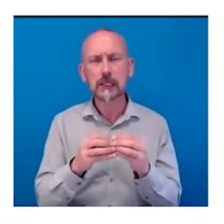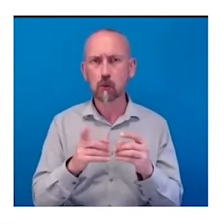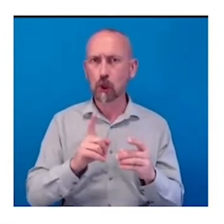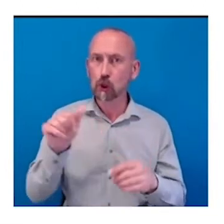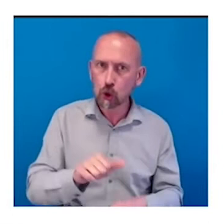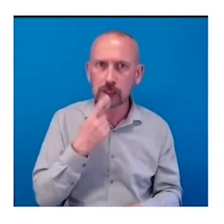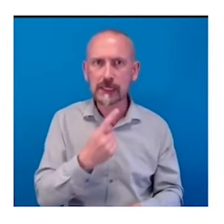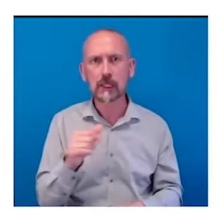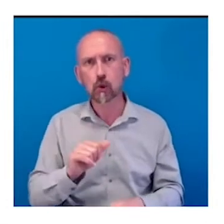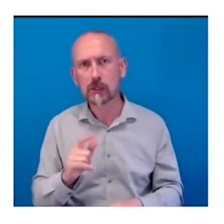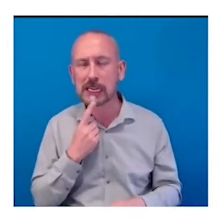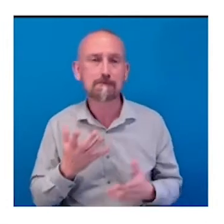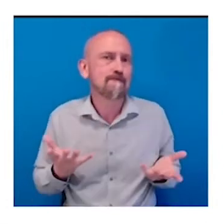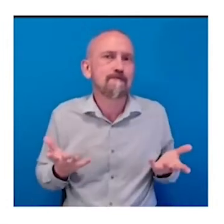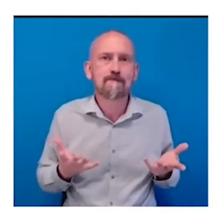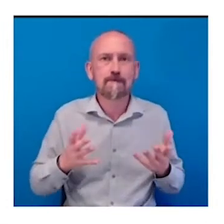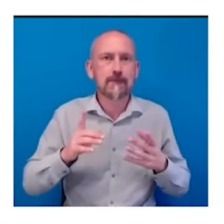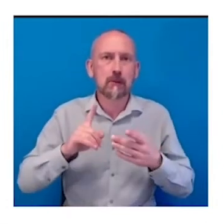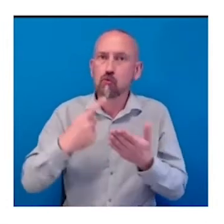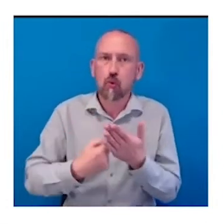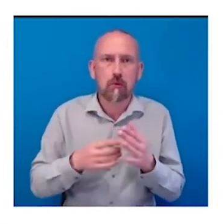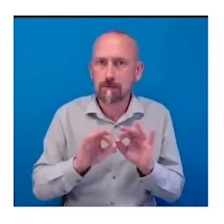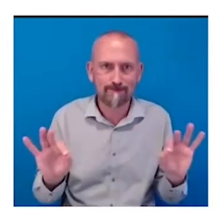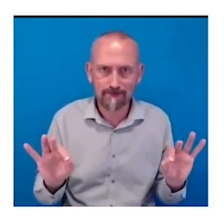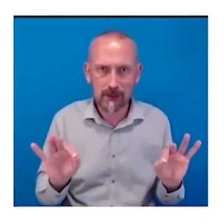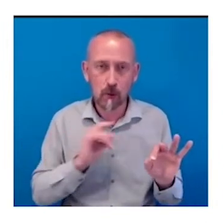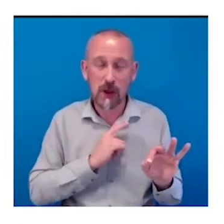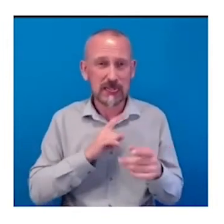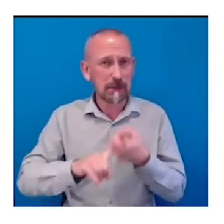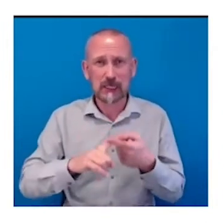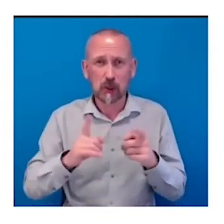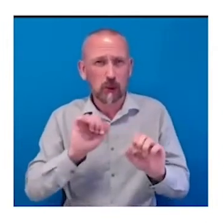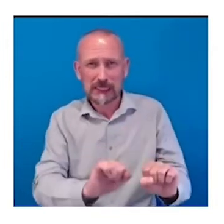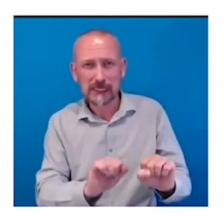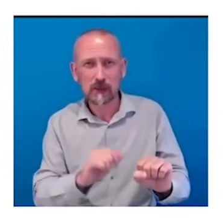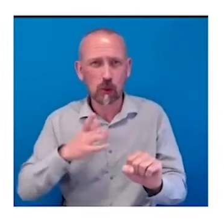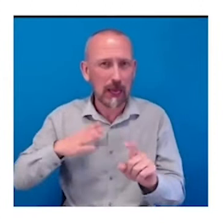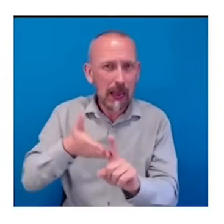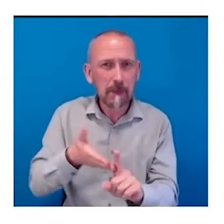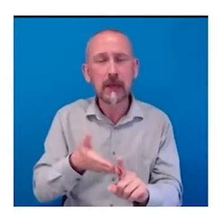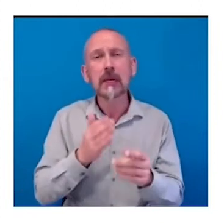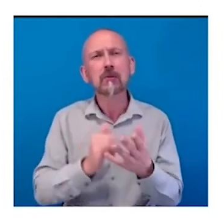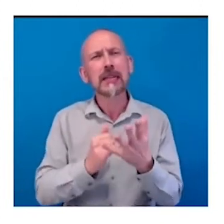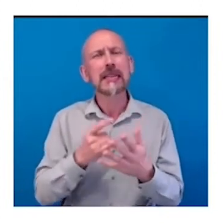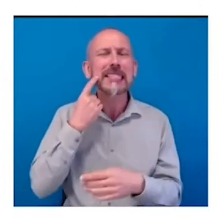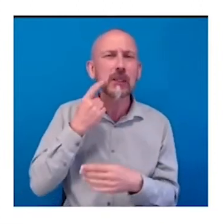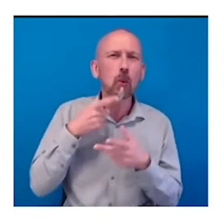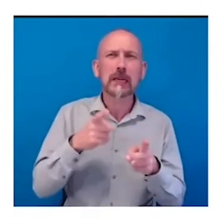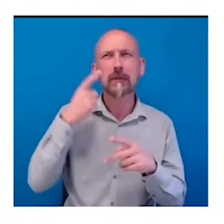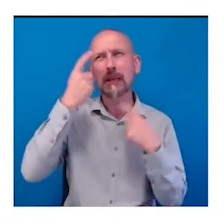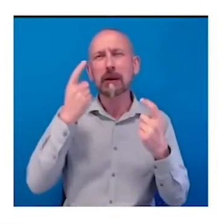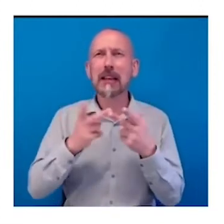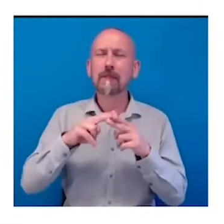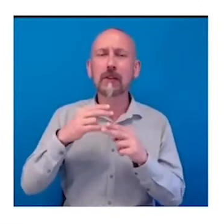intent the author may have had. But one simple trick is to imagine describing the image to someone over the phone. The more important the